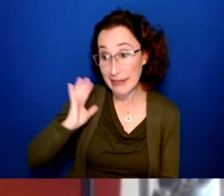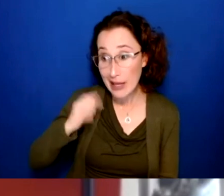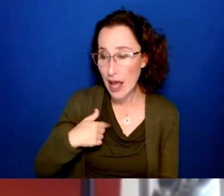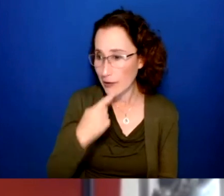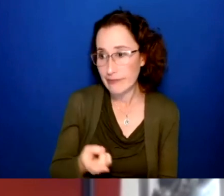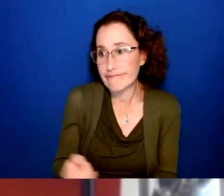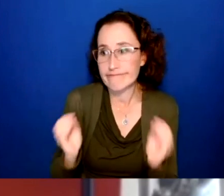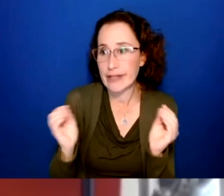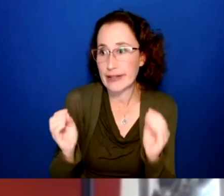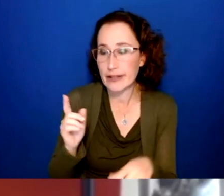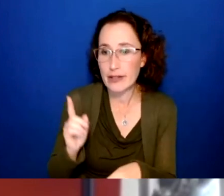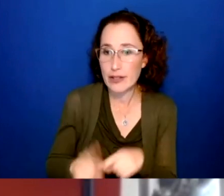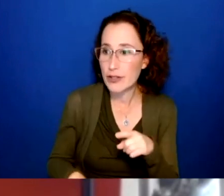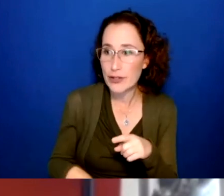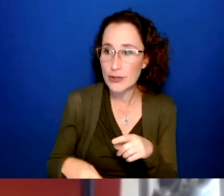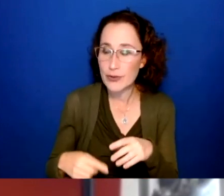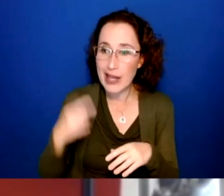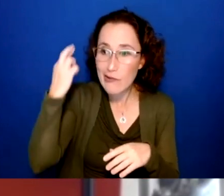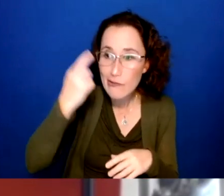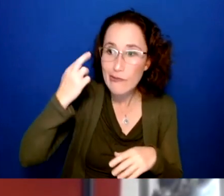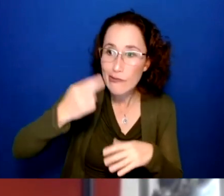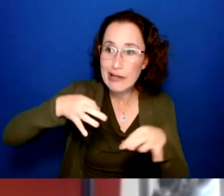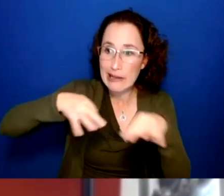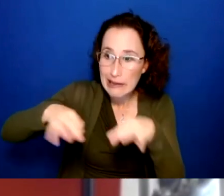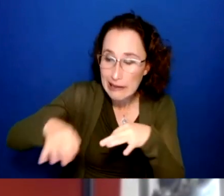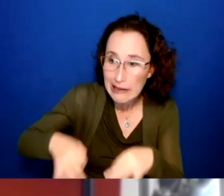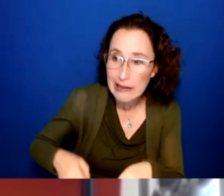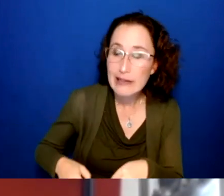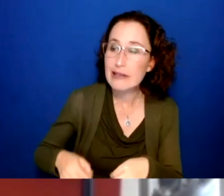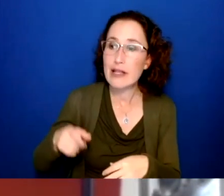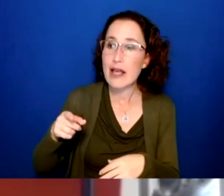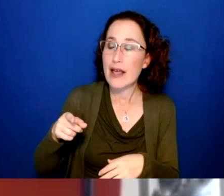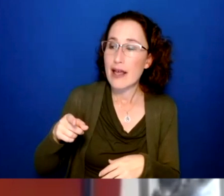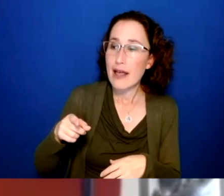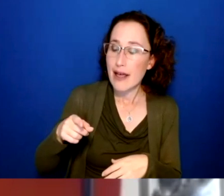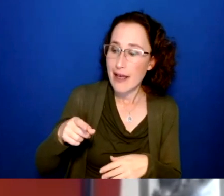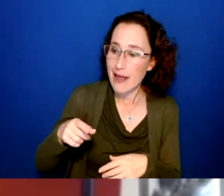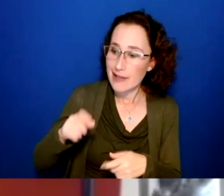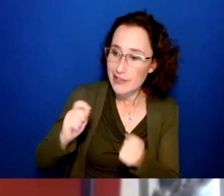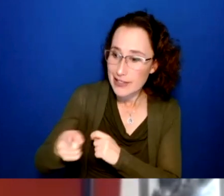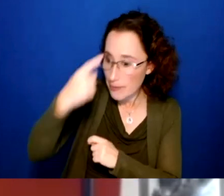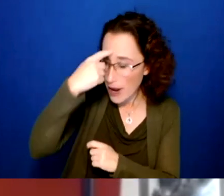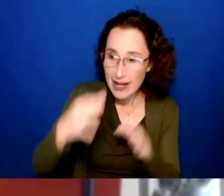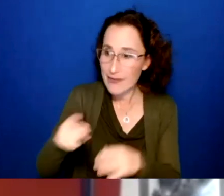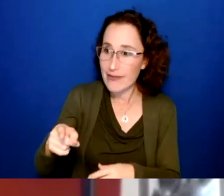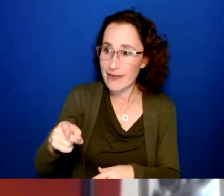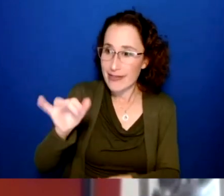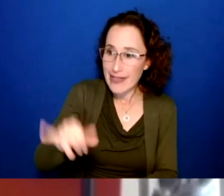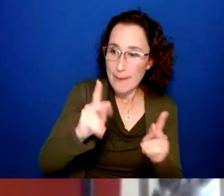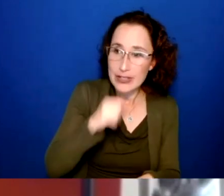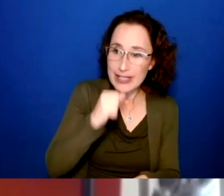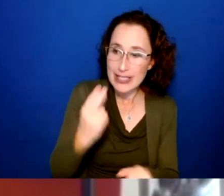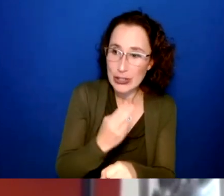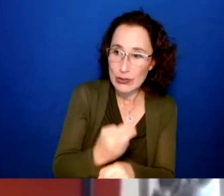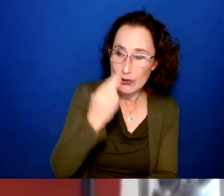bandied around. You can't reason somebody out of a position they didn't reason themselves into. But I didn't like the answer. Like, I didn't like her reaction. I didn't like the way it